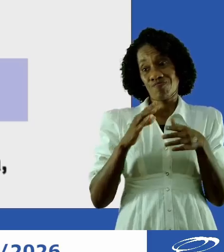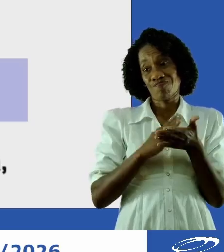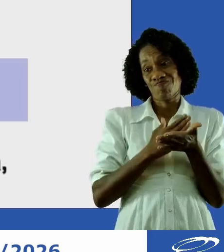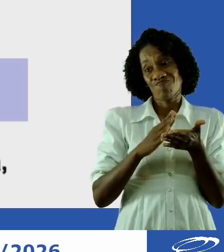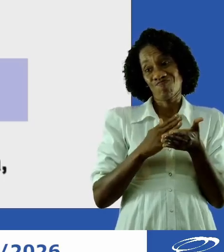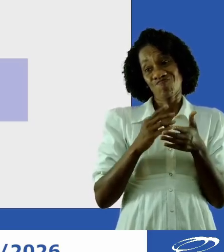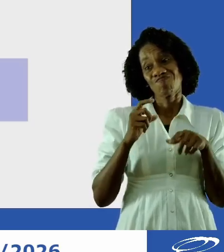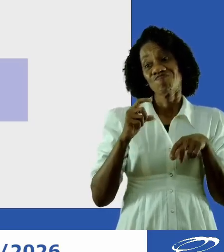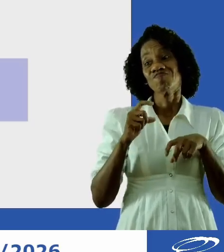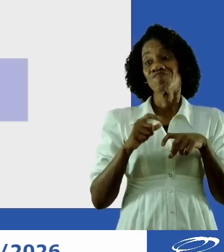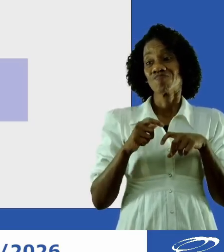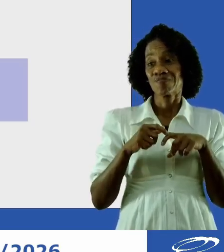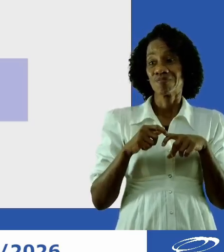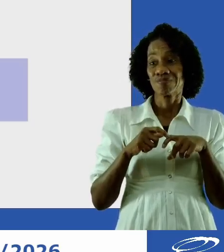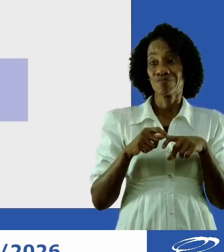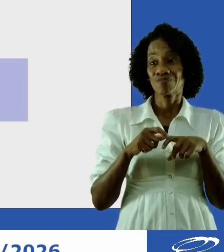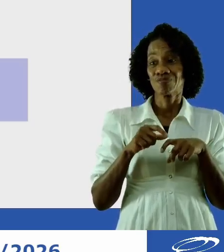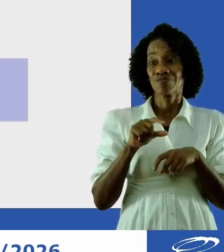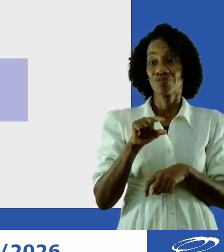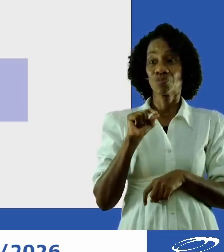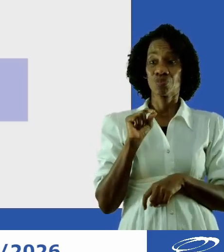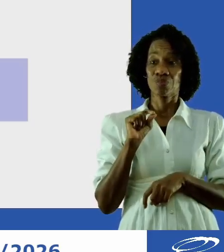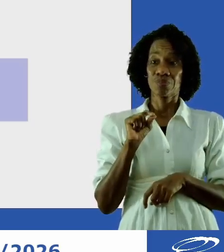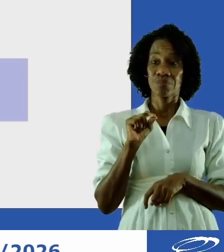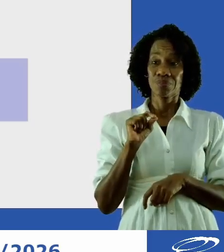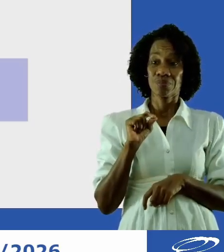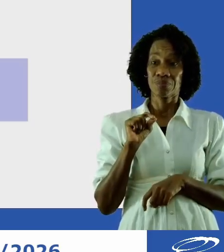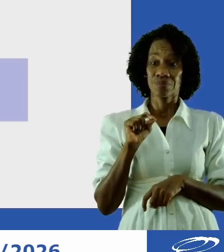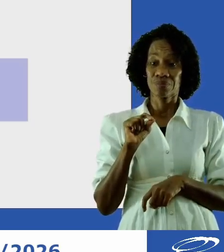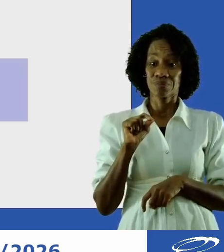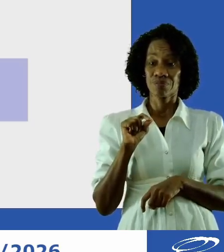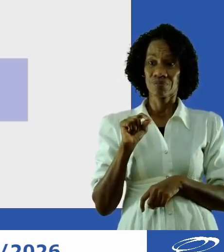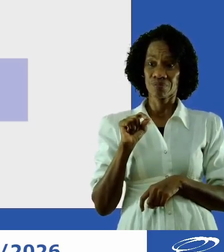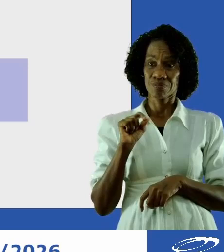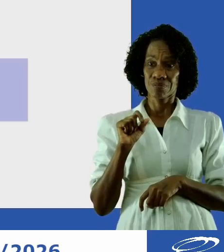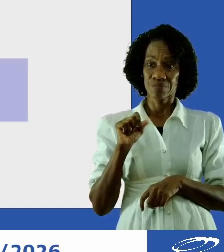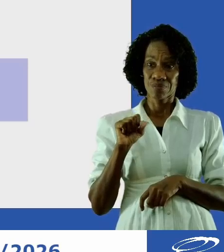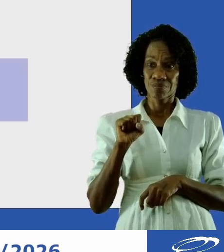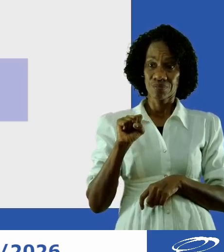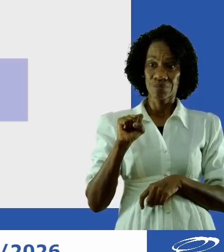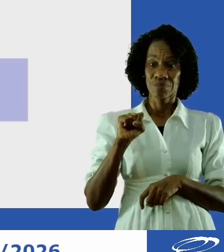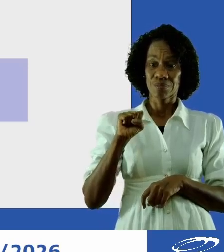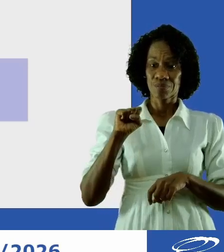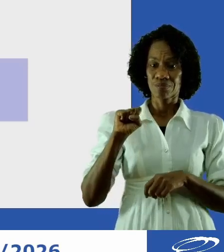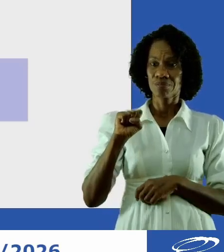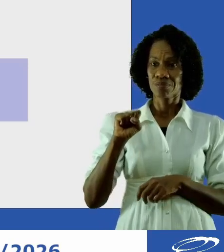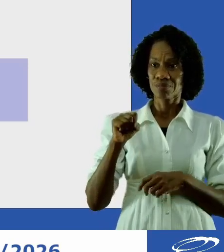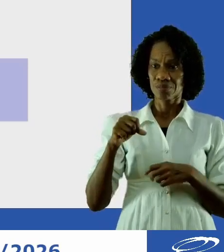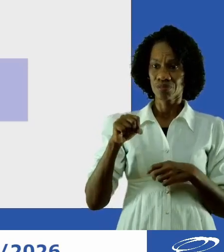now defined, including the patients that are that deserve